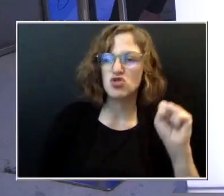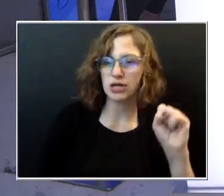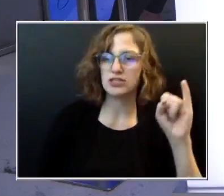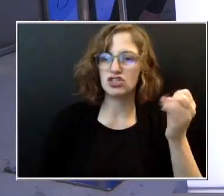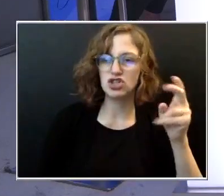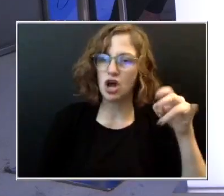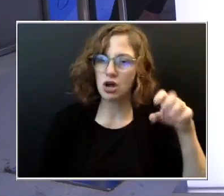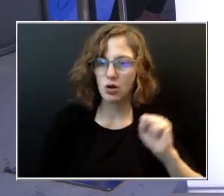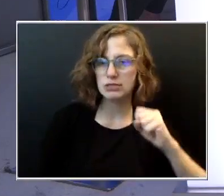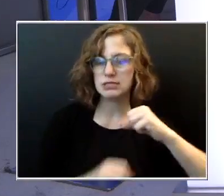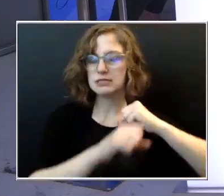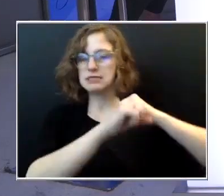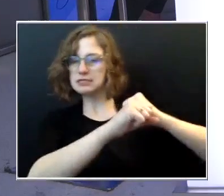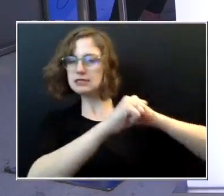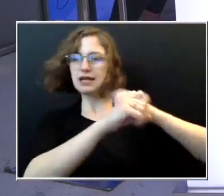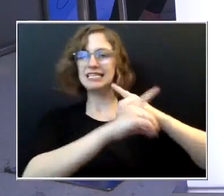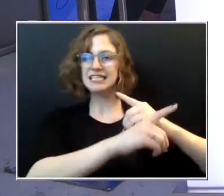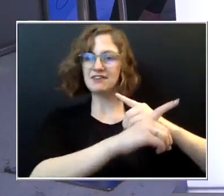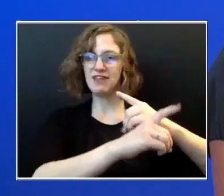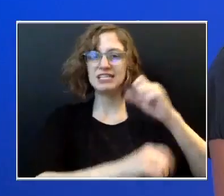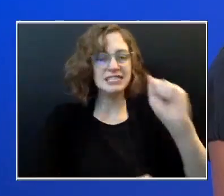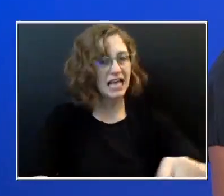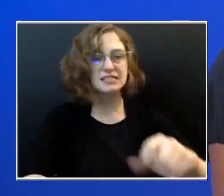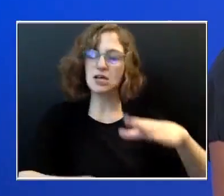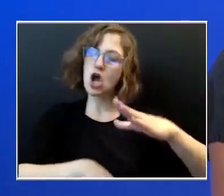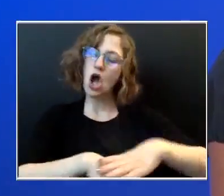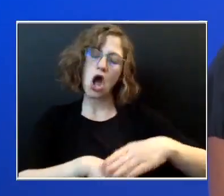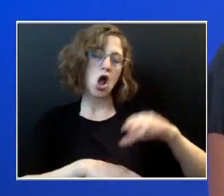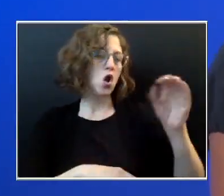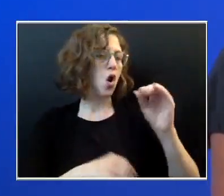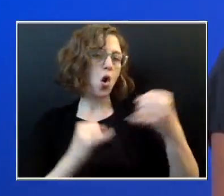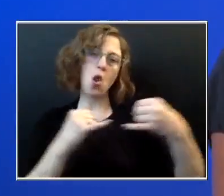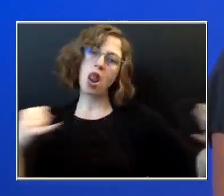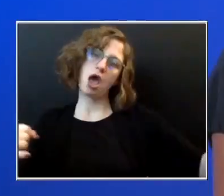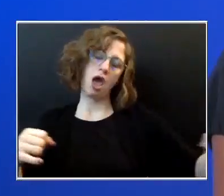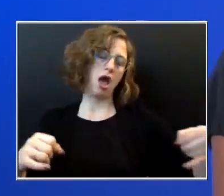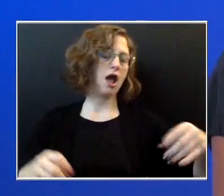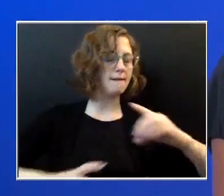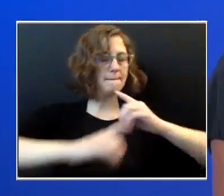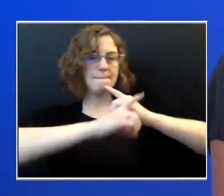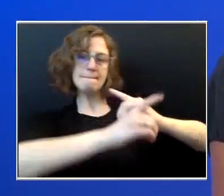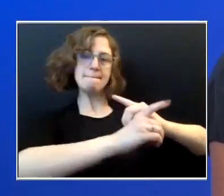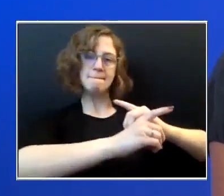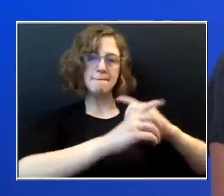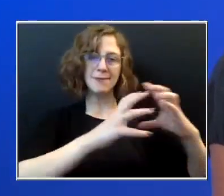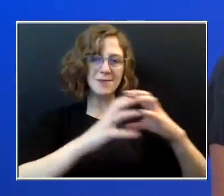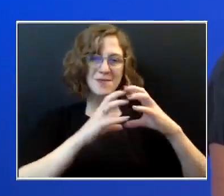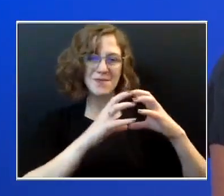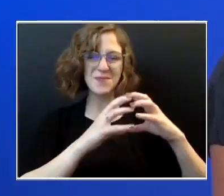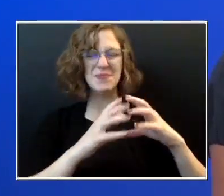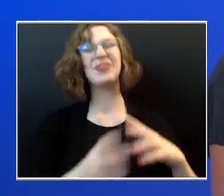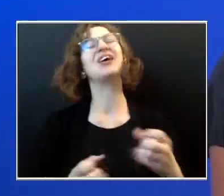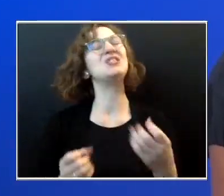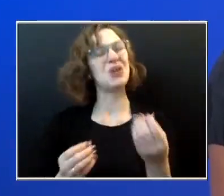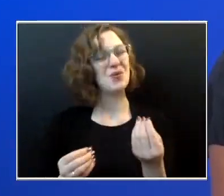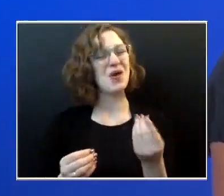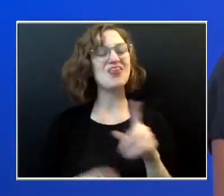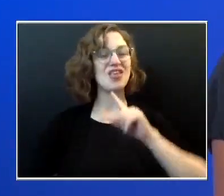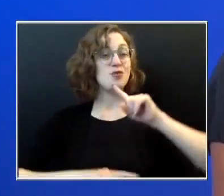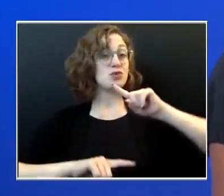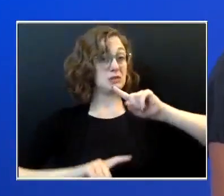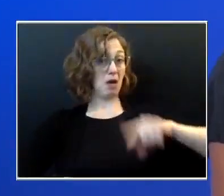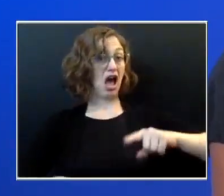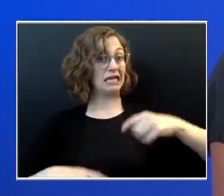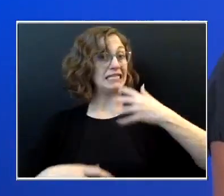They're track. on the O-line, ready to defend the cells. Okay. So these heat shock proteins respond to heat, but they also respond to